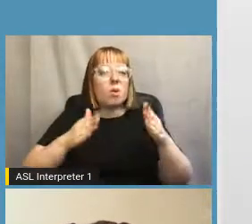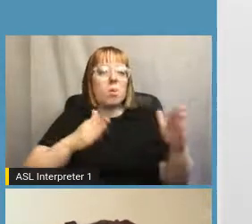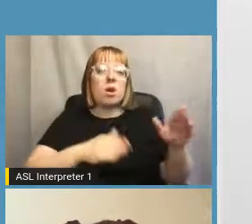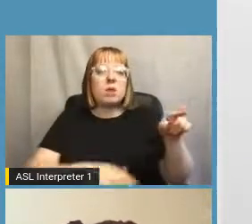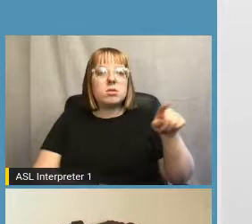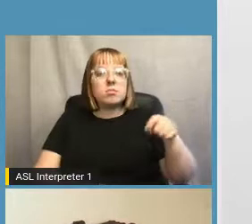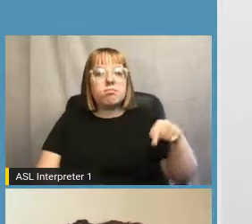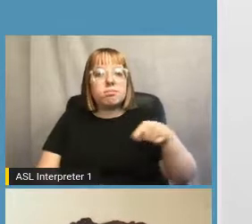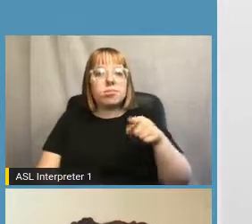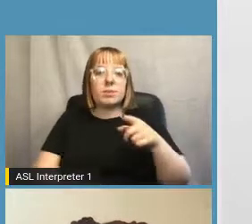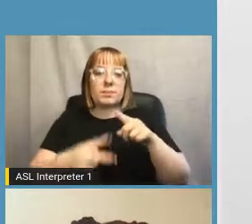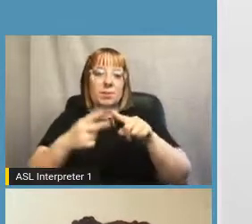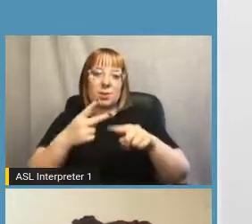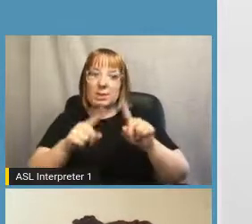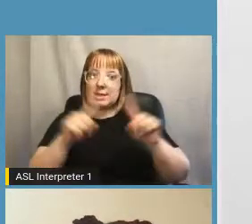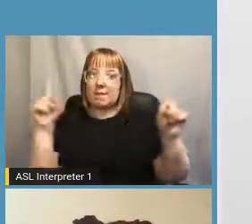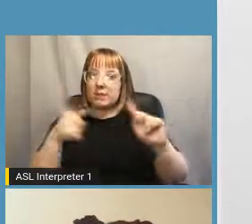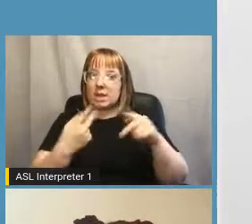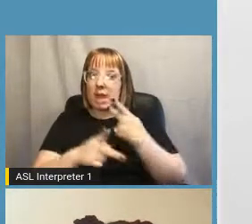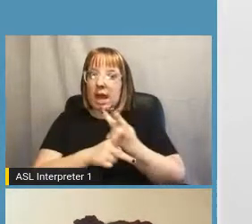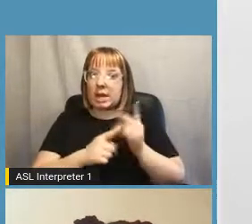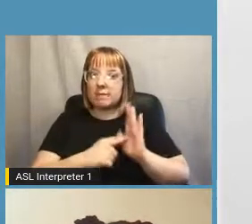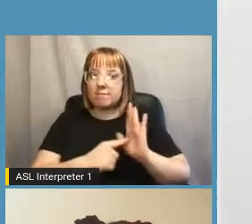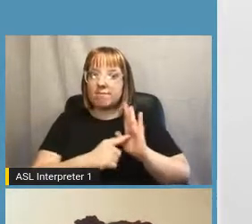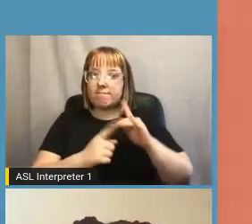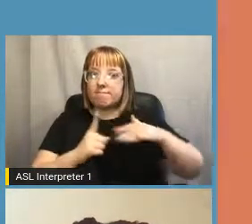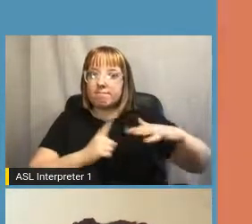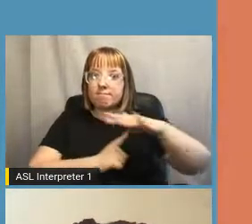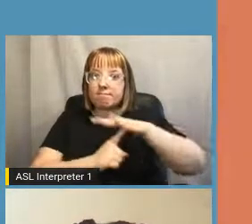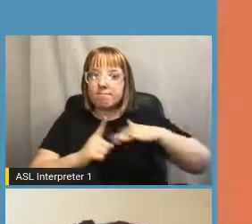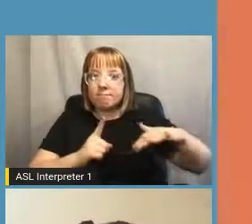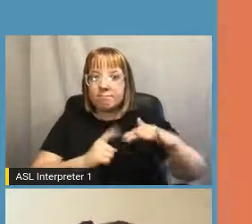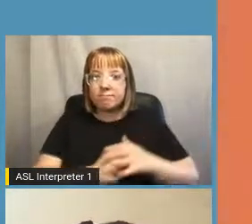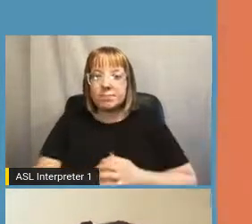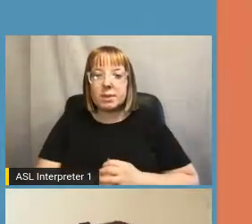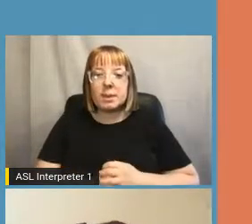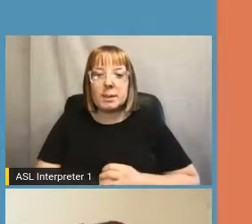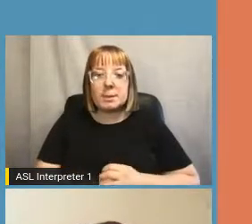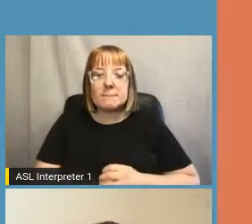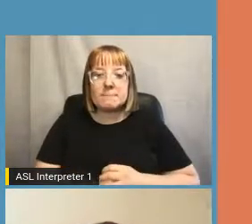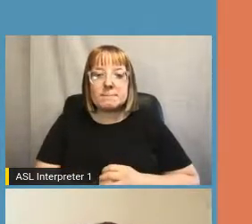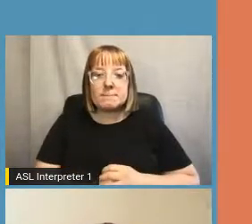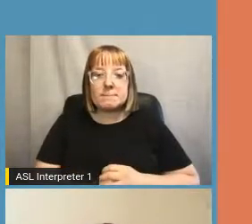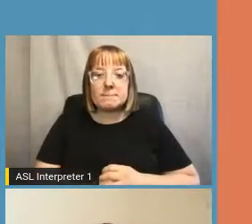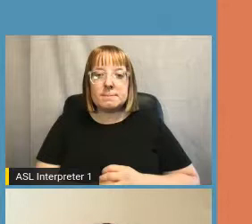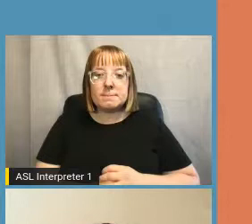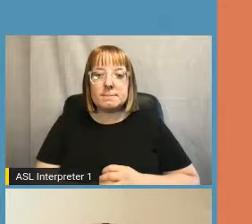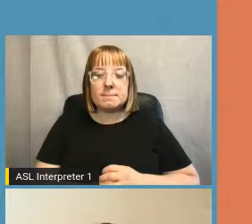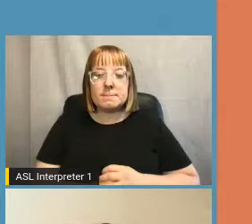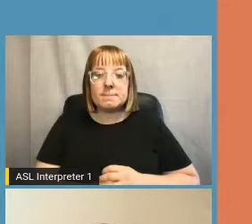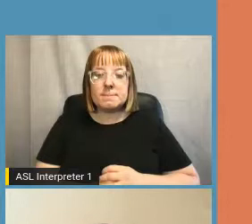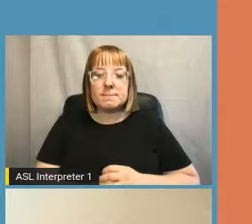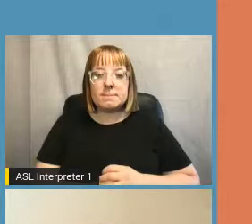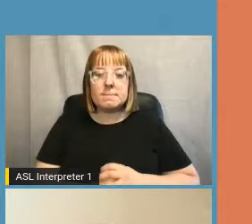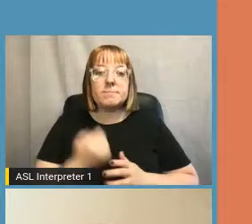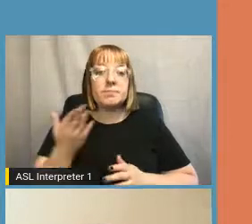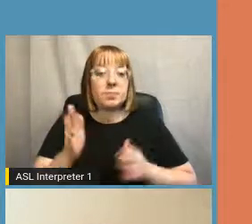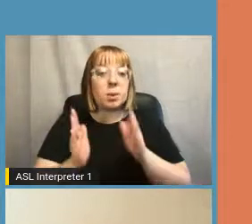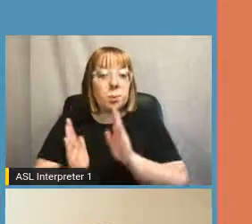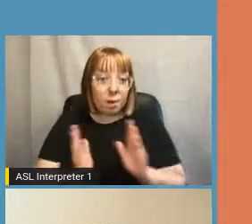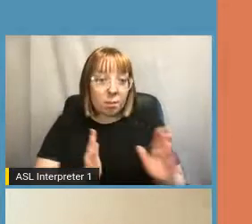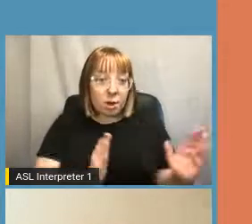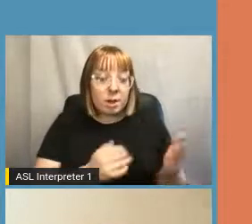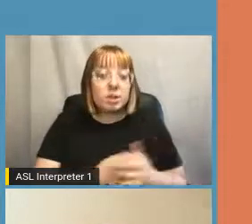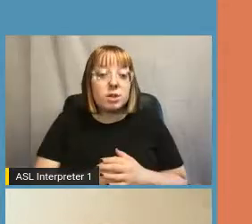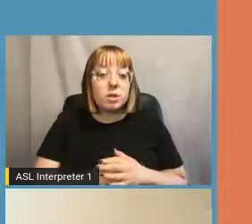virtual 3D spaces. So preparation is